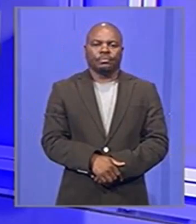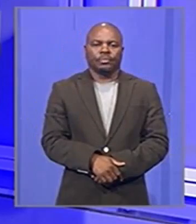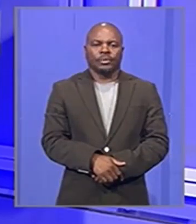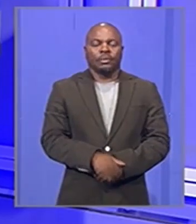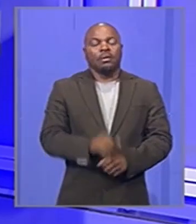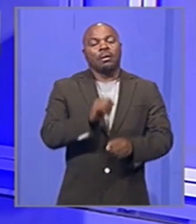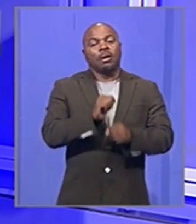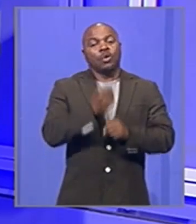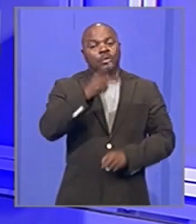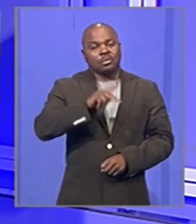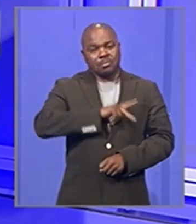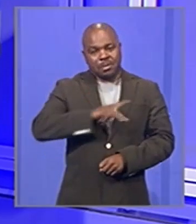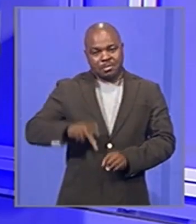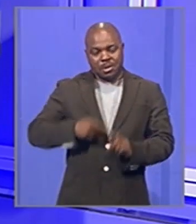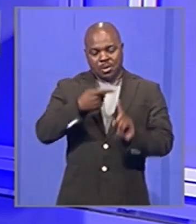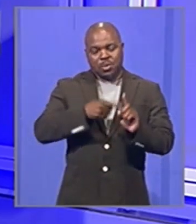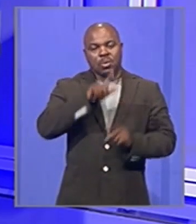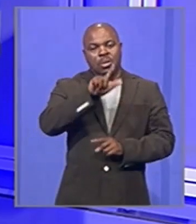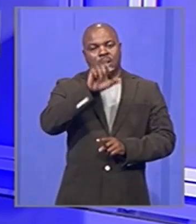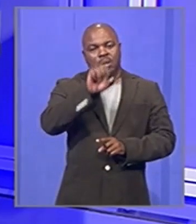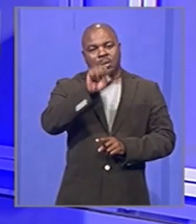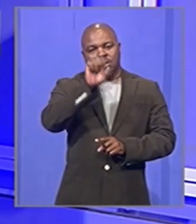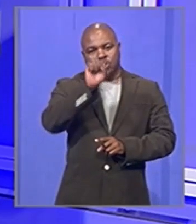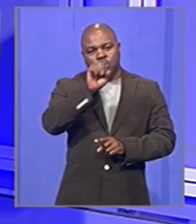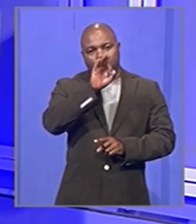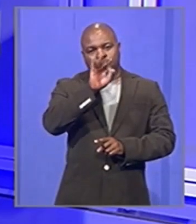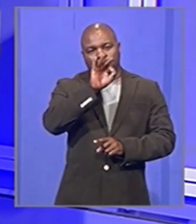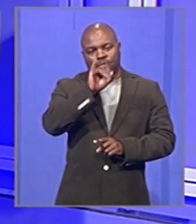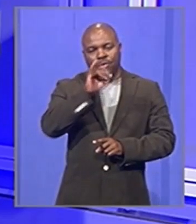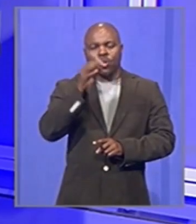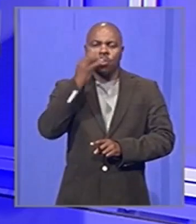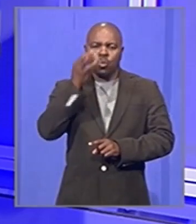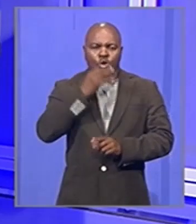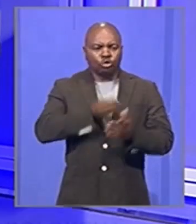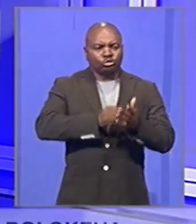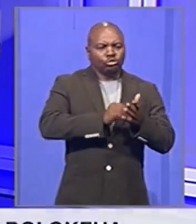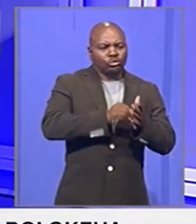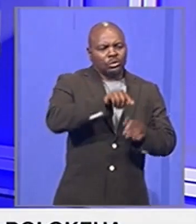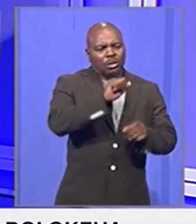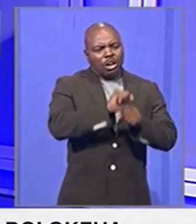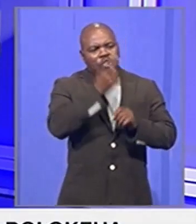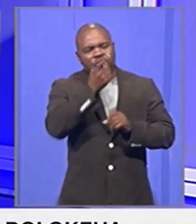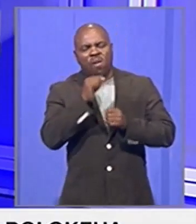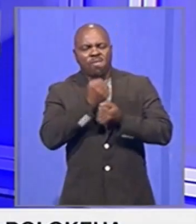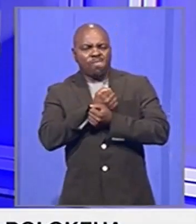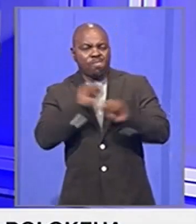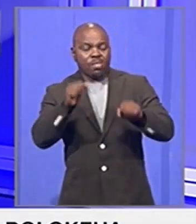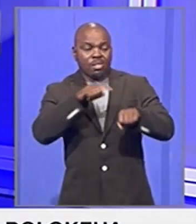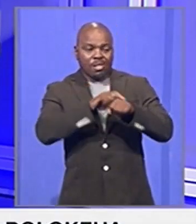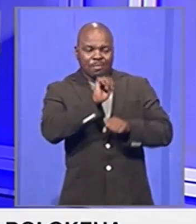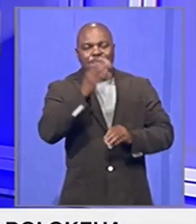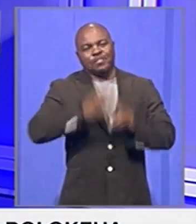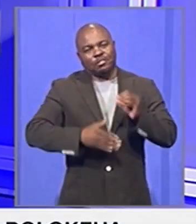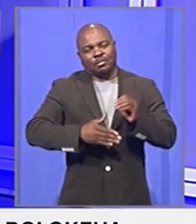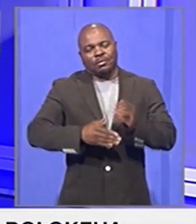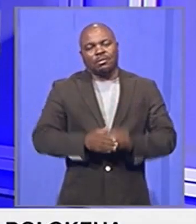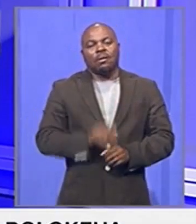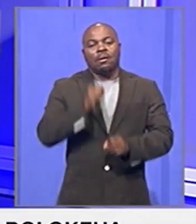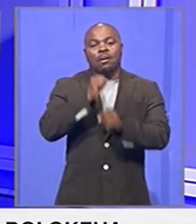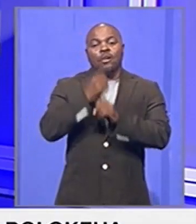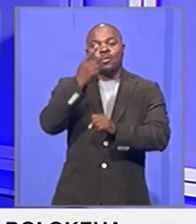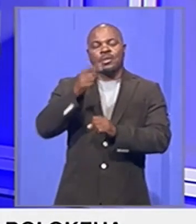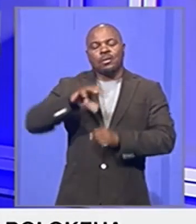Tonakgolo ya province ya Gauteng Banyana Sufi e re nako ya ditsotsi le dinokwane tse iketsang boithatelo ka hara baahi e fedile. Mmuso wa Gauteng o